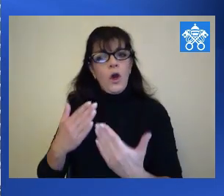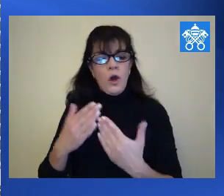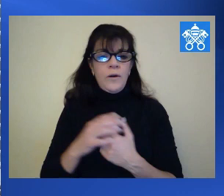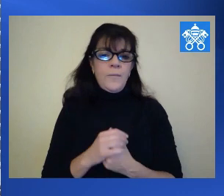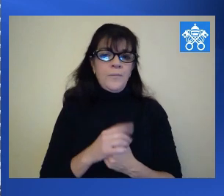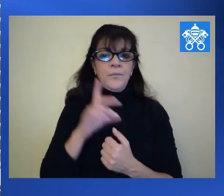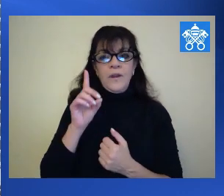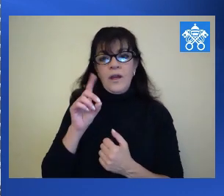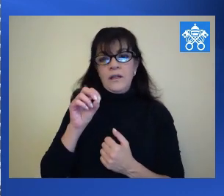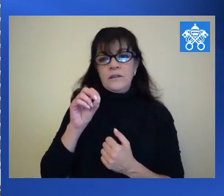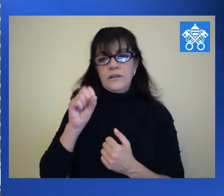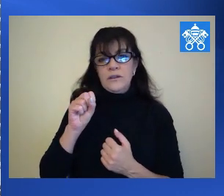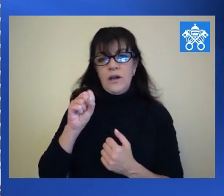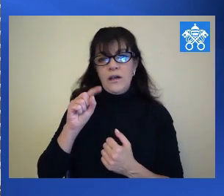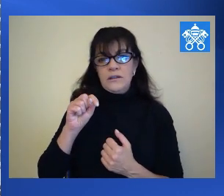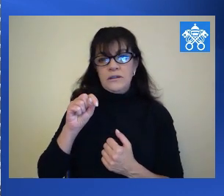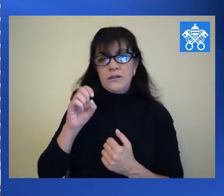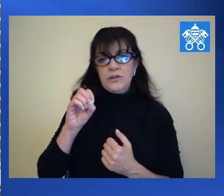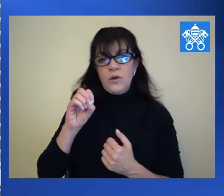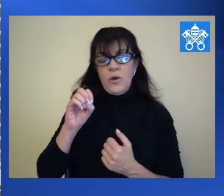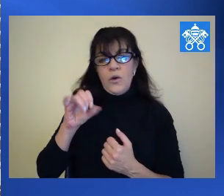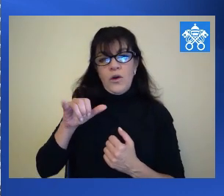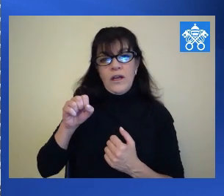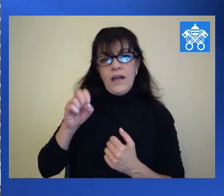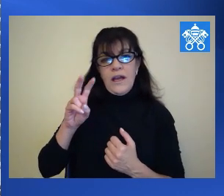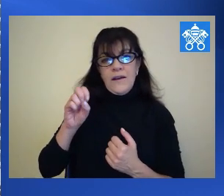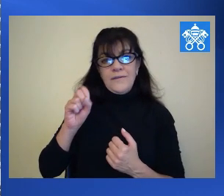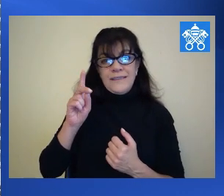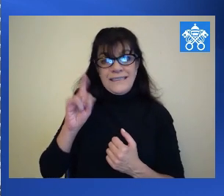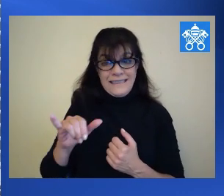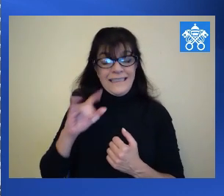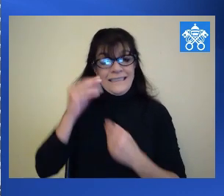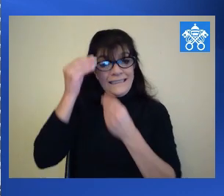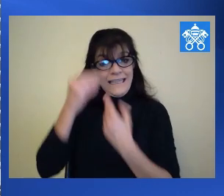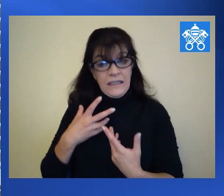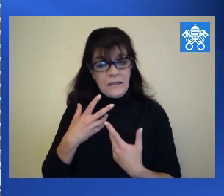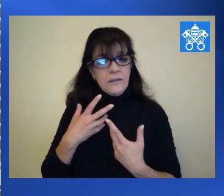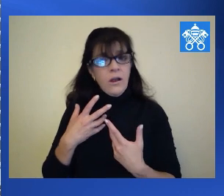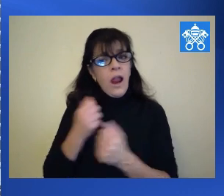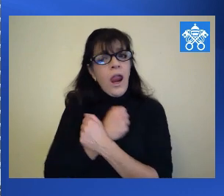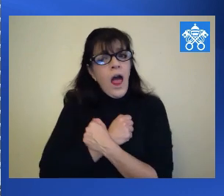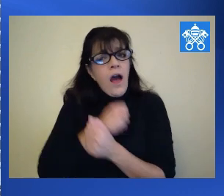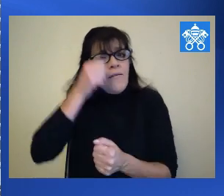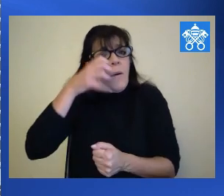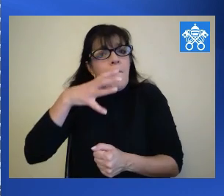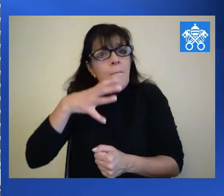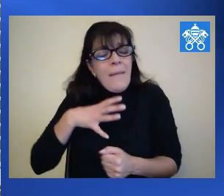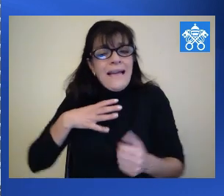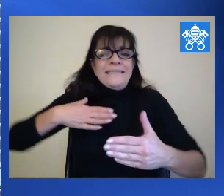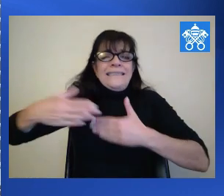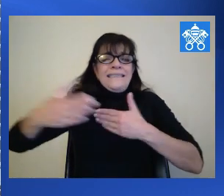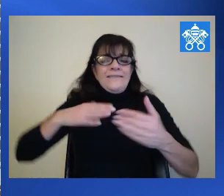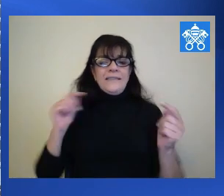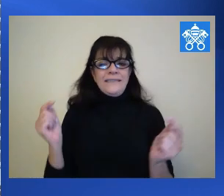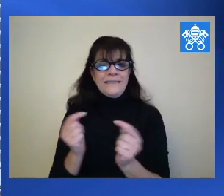Dostoevsky wrote, "Have no fear of men's sin. Love a man even in his sin, for